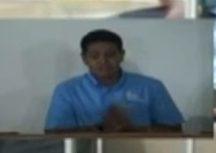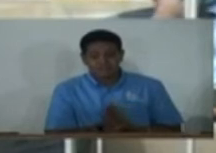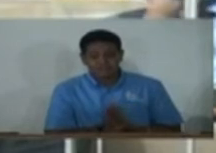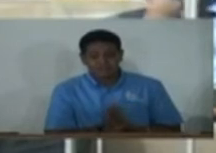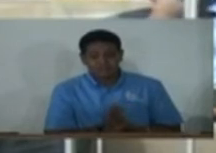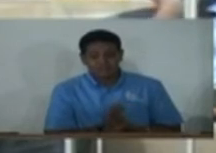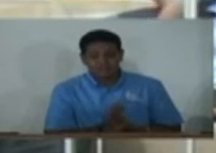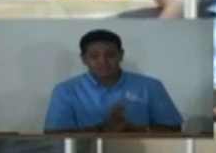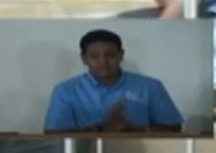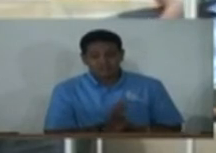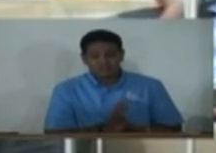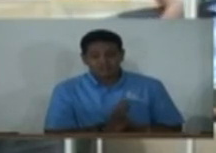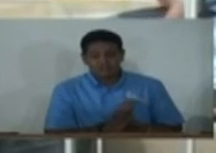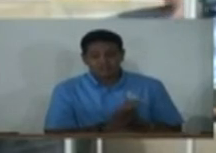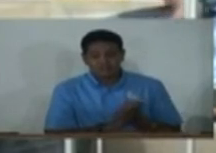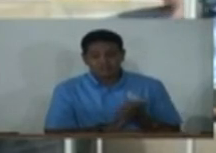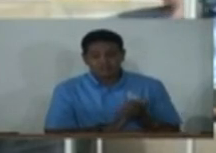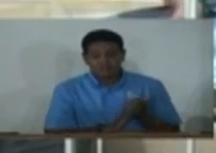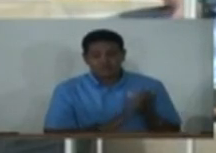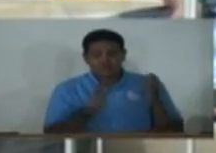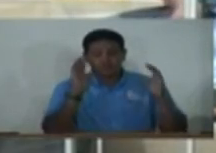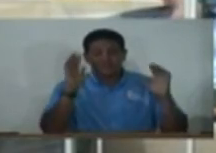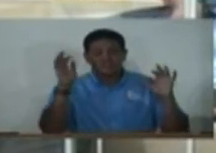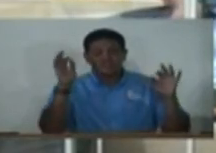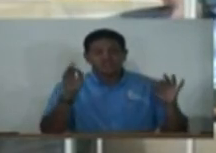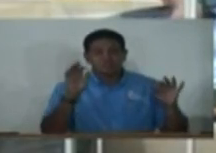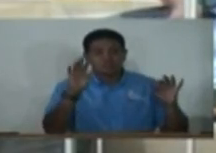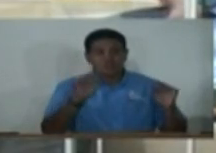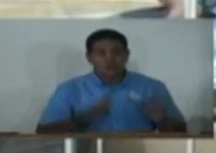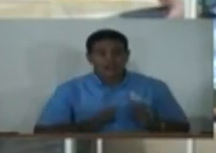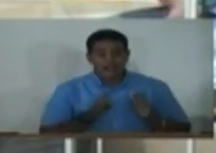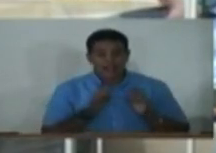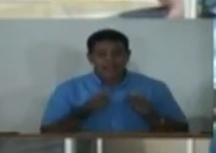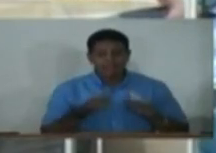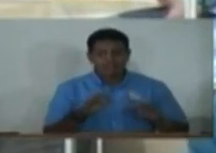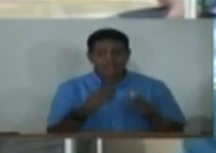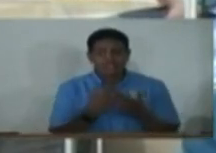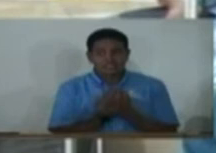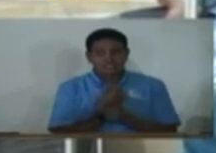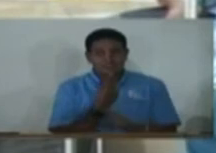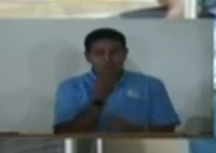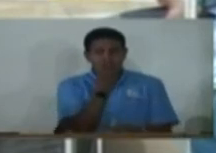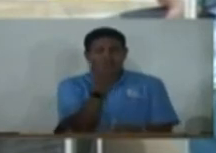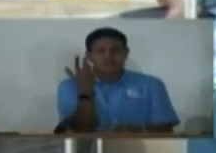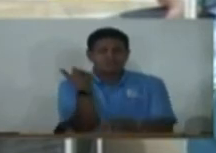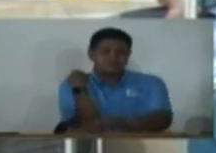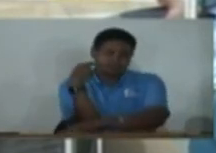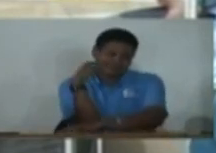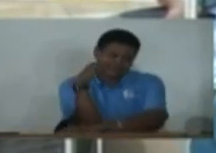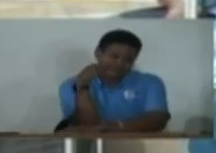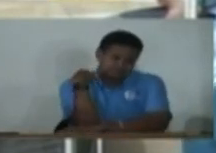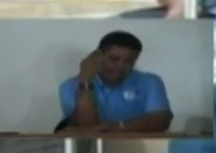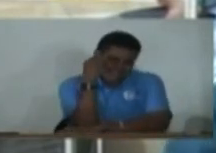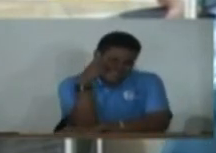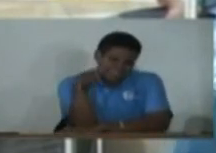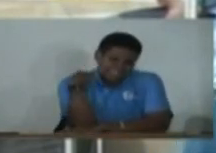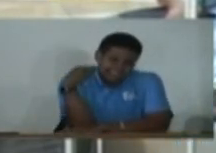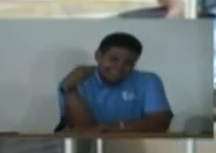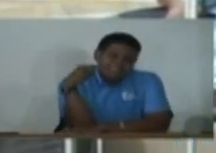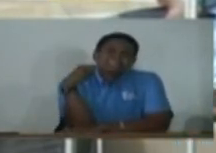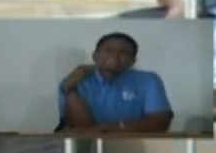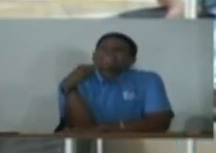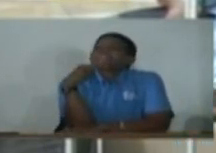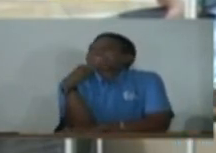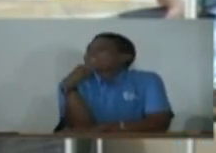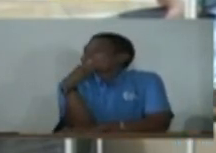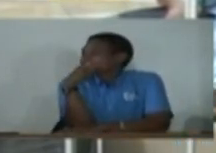will determine your life chances. So one of the things I'm very concerned about is that